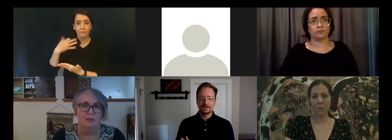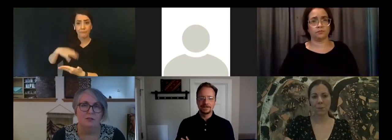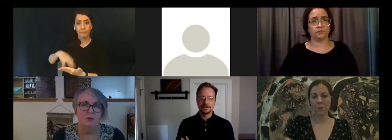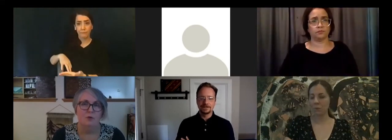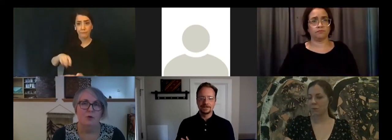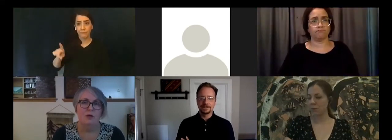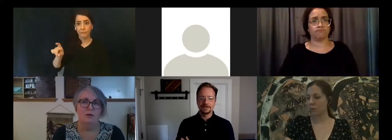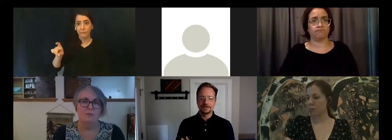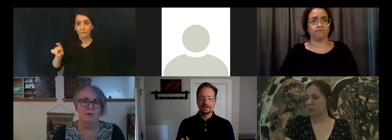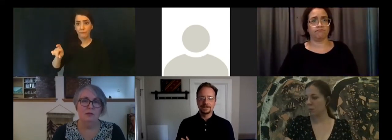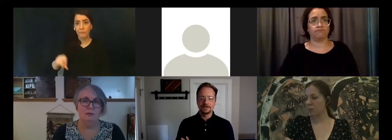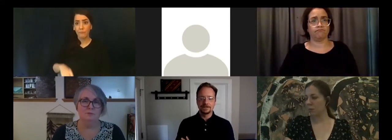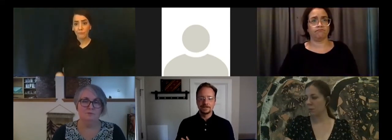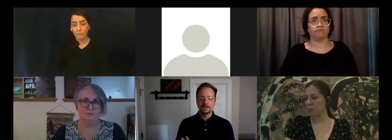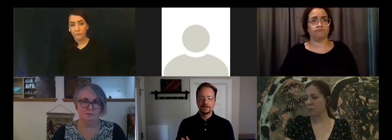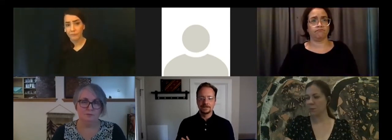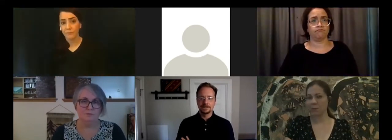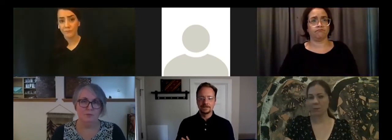So, um,